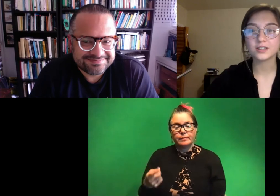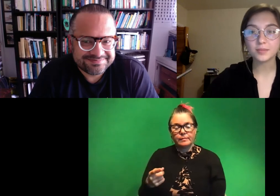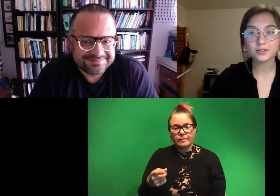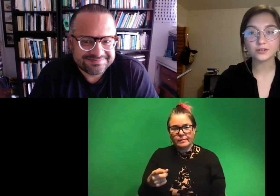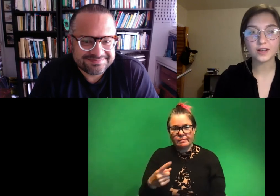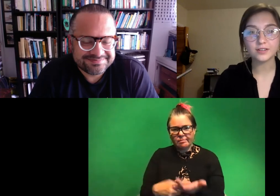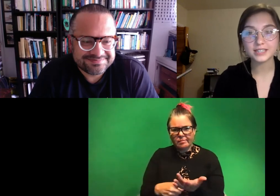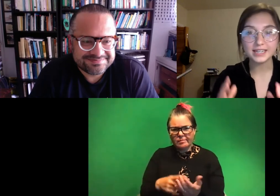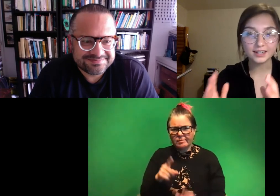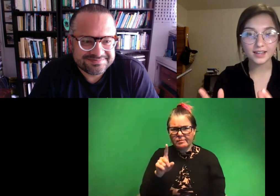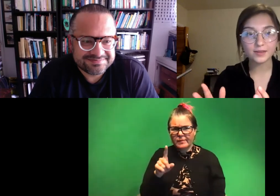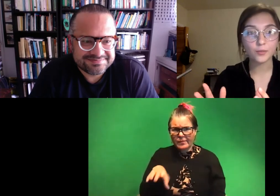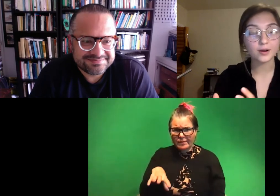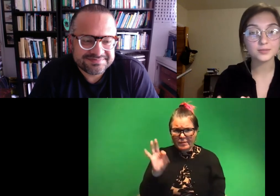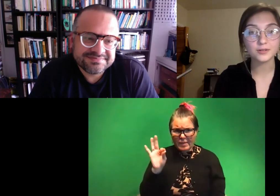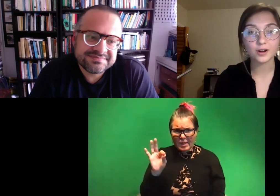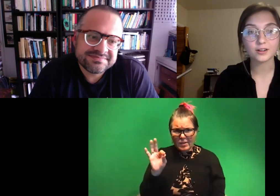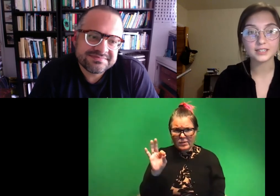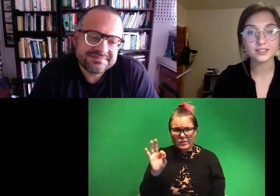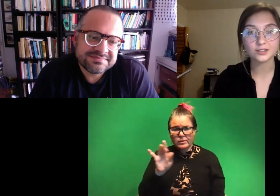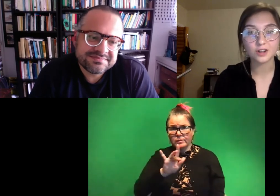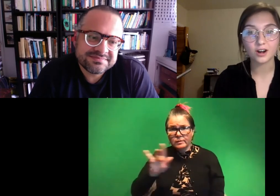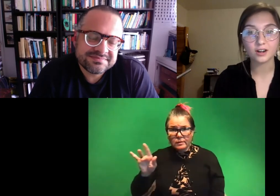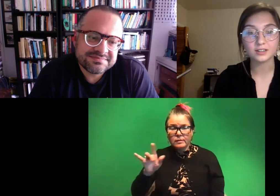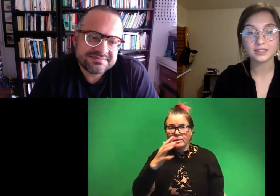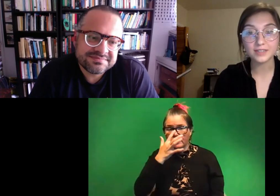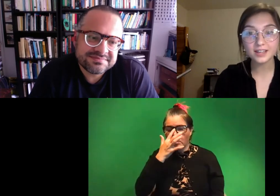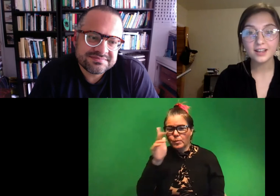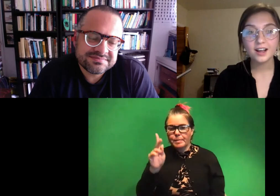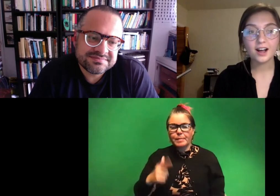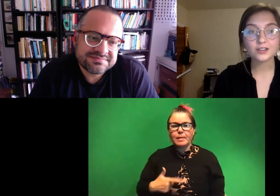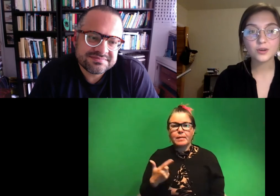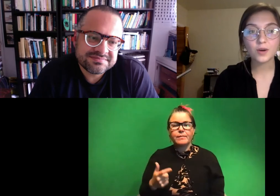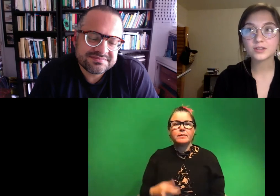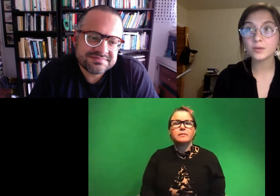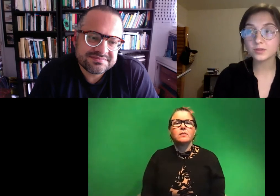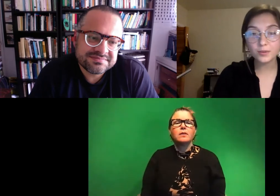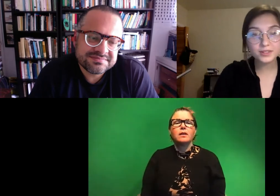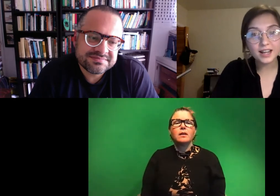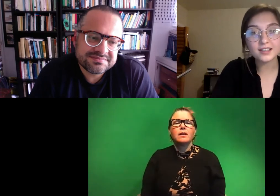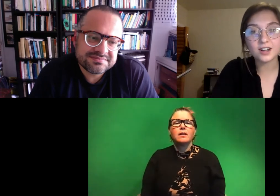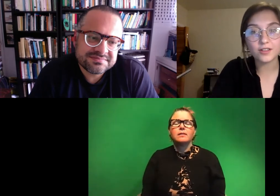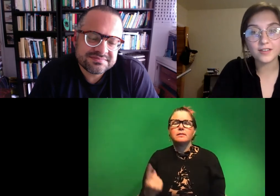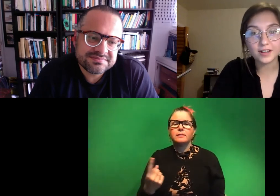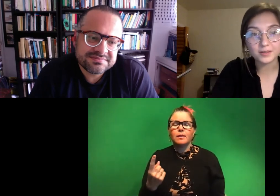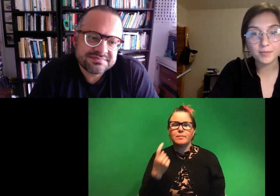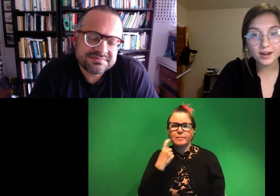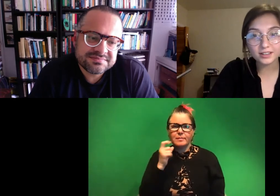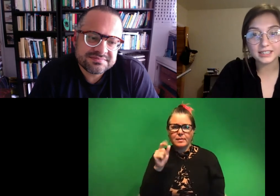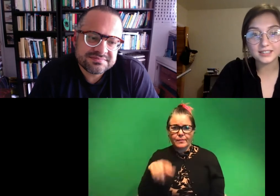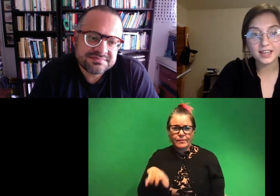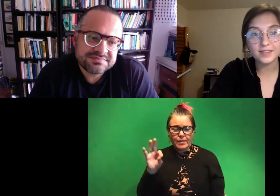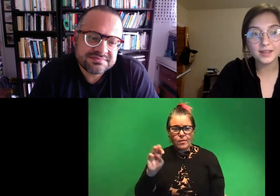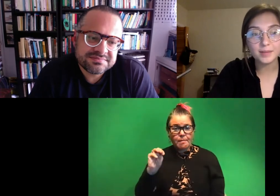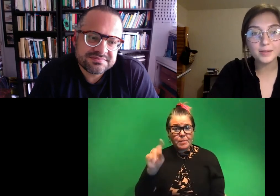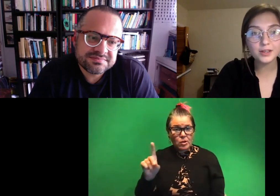are dung beetles found in and then where some of our listeners are living? So someone did ask, are they found in